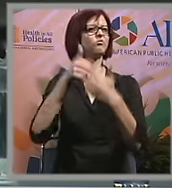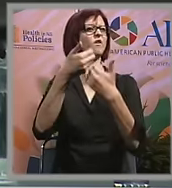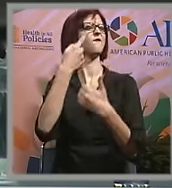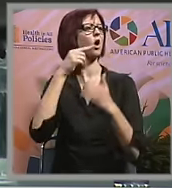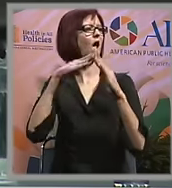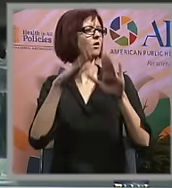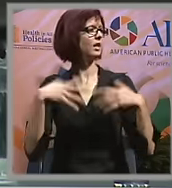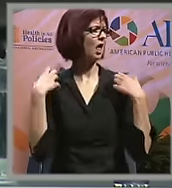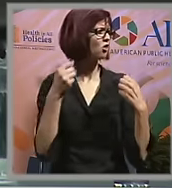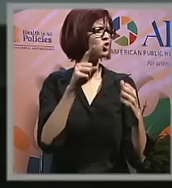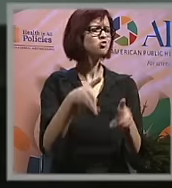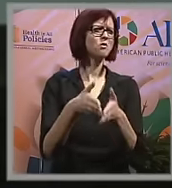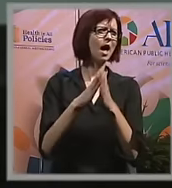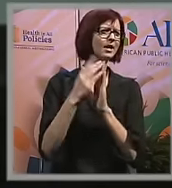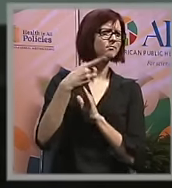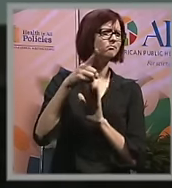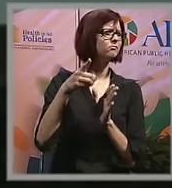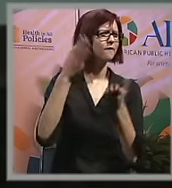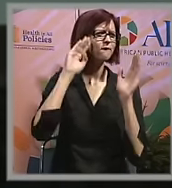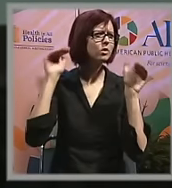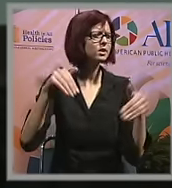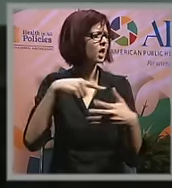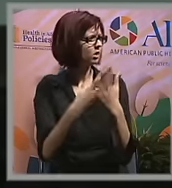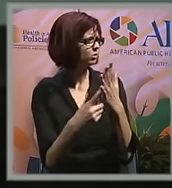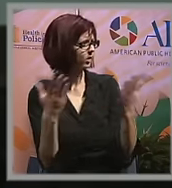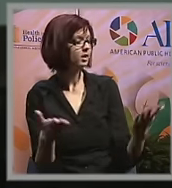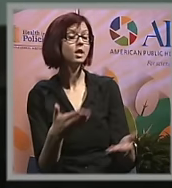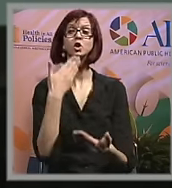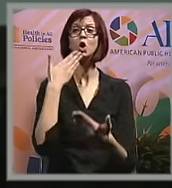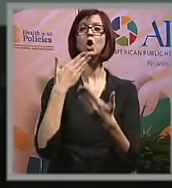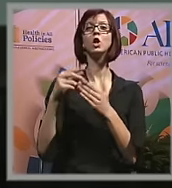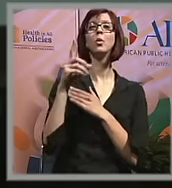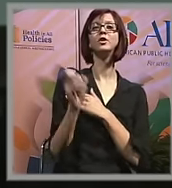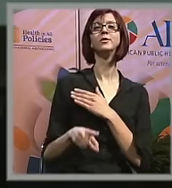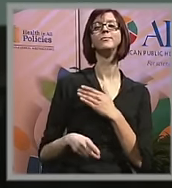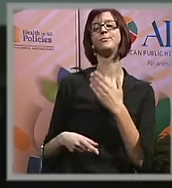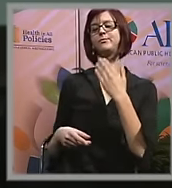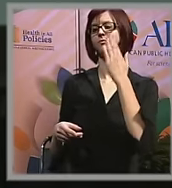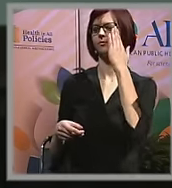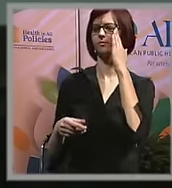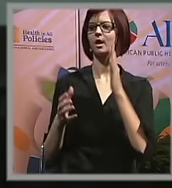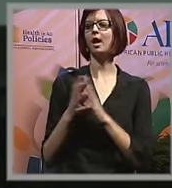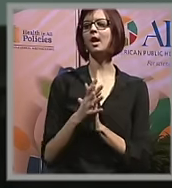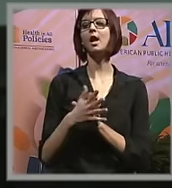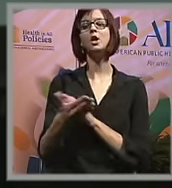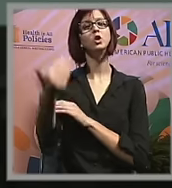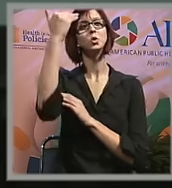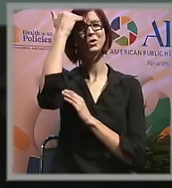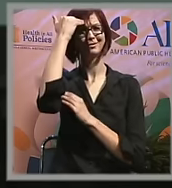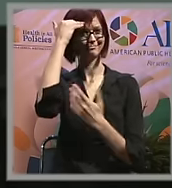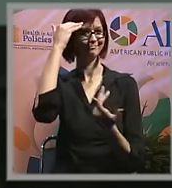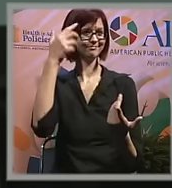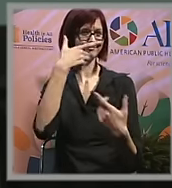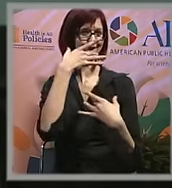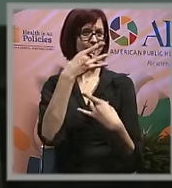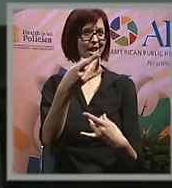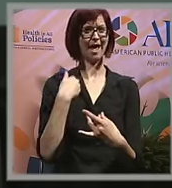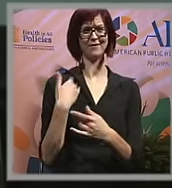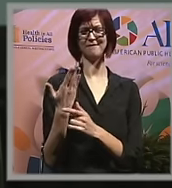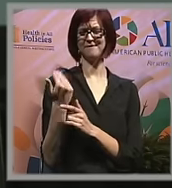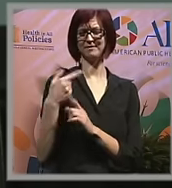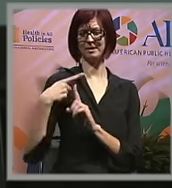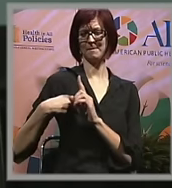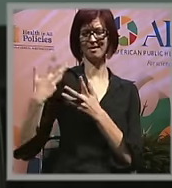or recommending that they focus on? It's a great question. And you know, oddly enough, having only 15